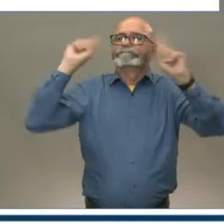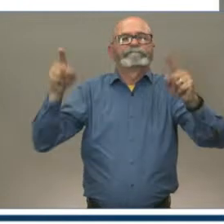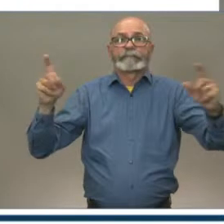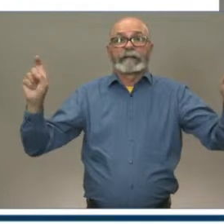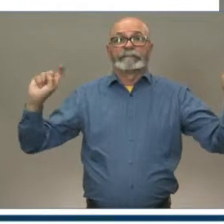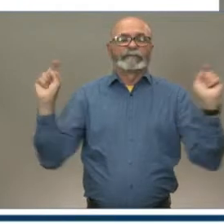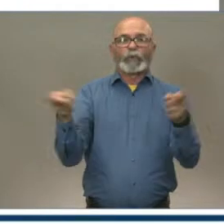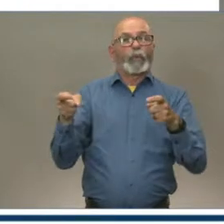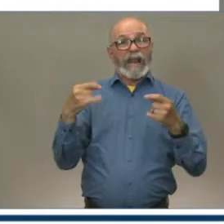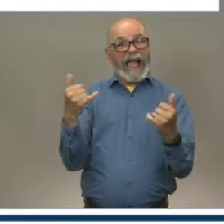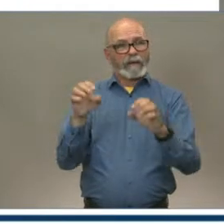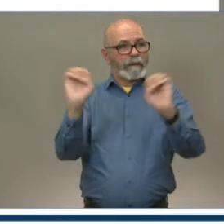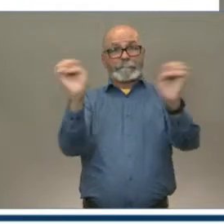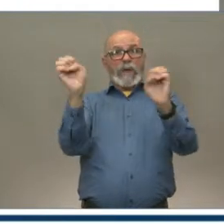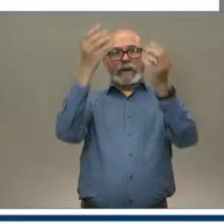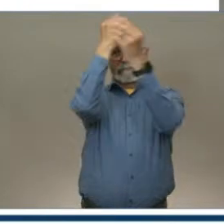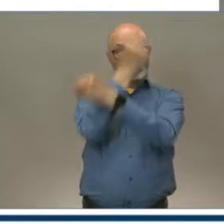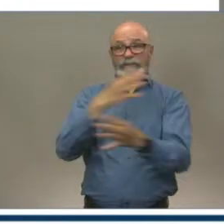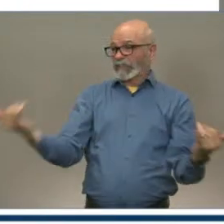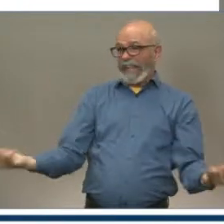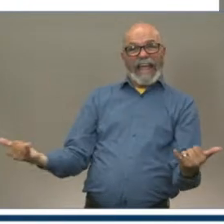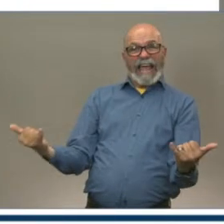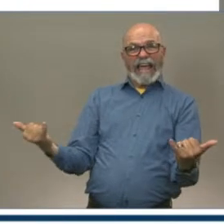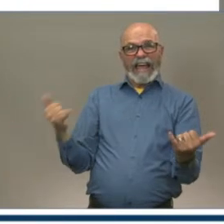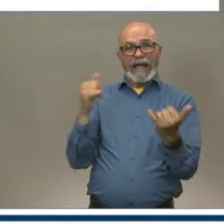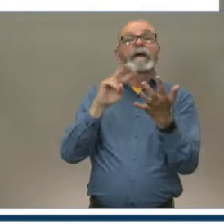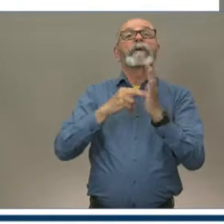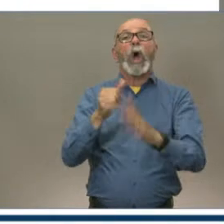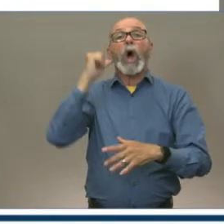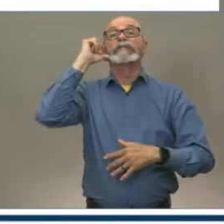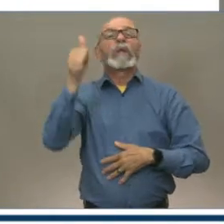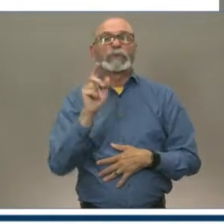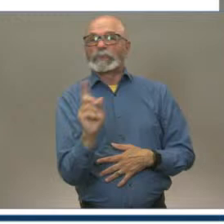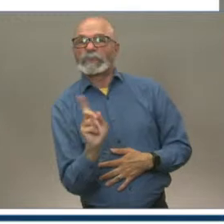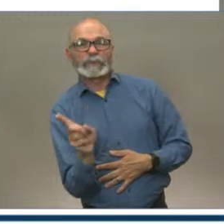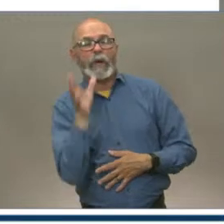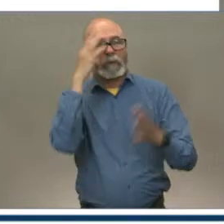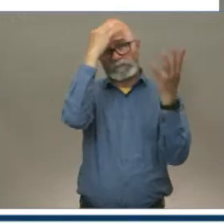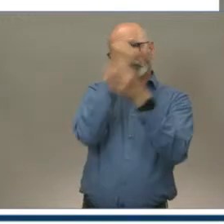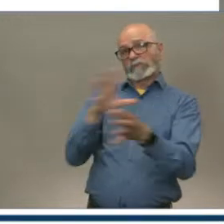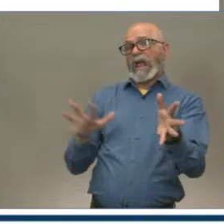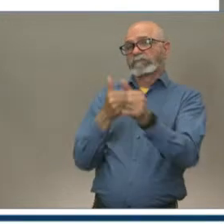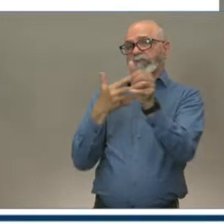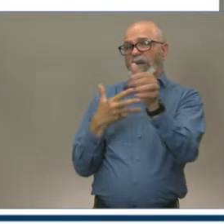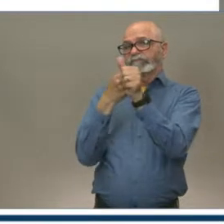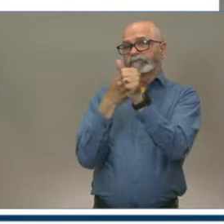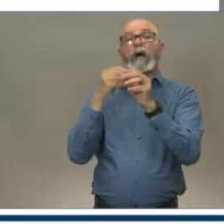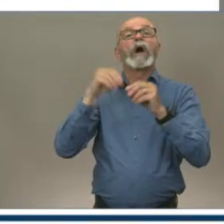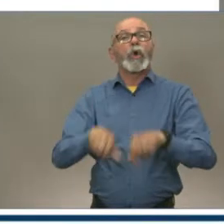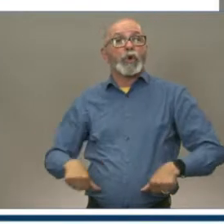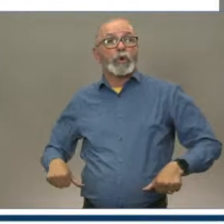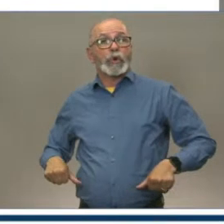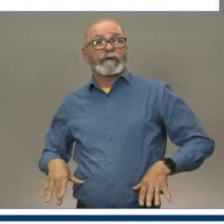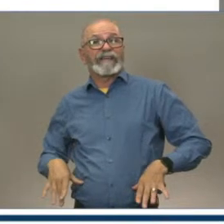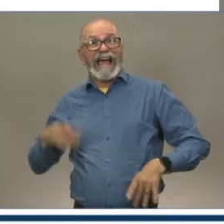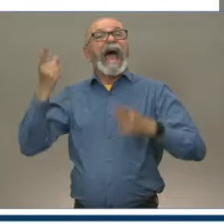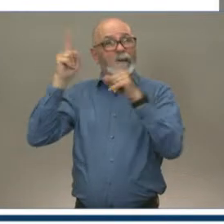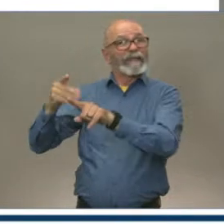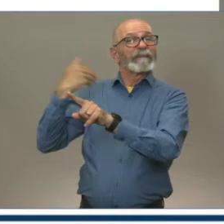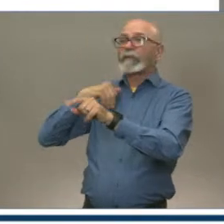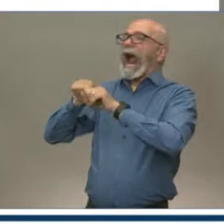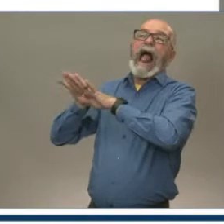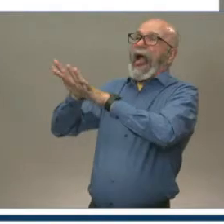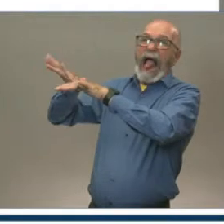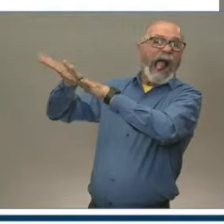come tomorrow. I have looked at the measures that were taken, for instance, in Newfoundland when they had their